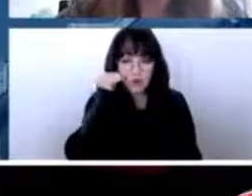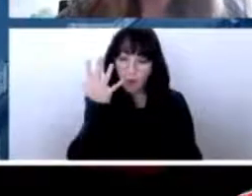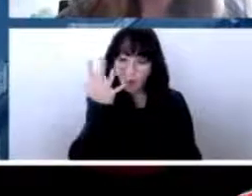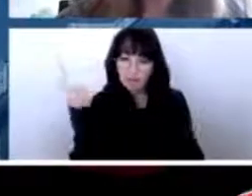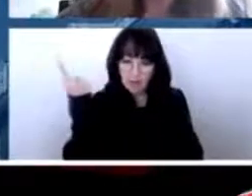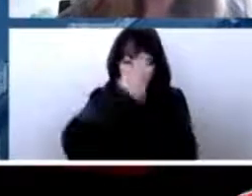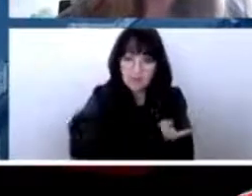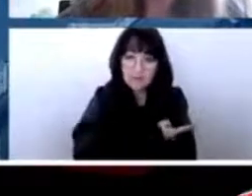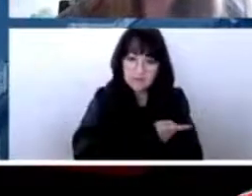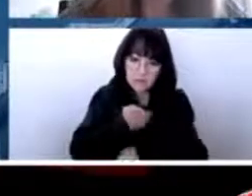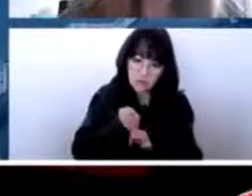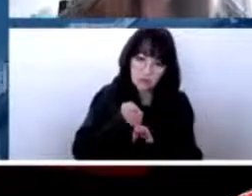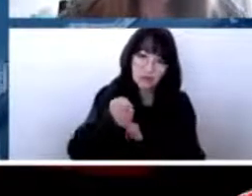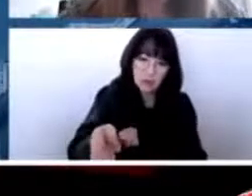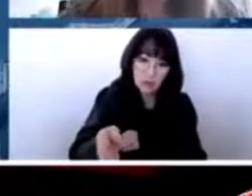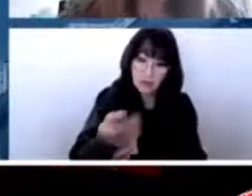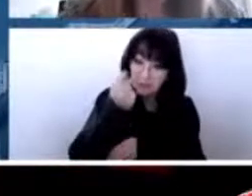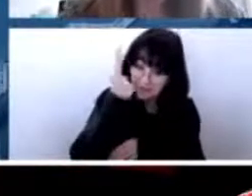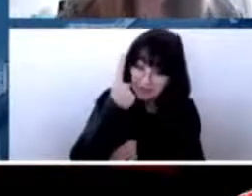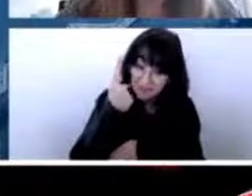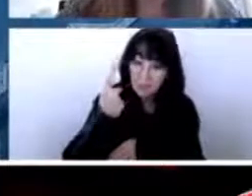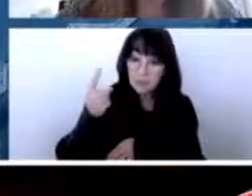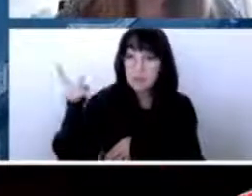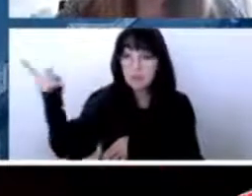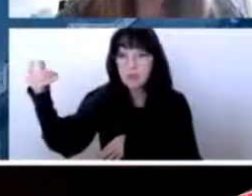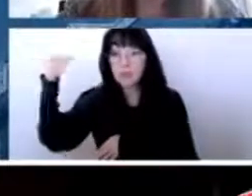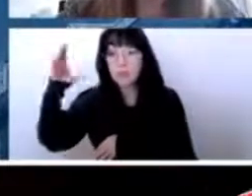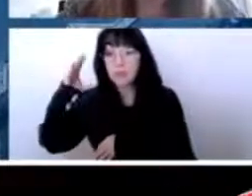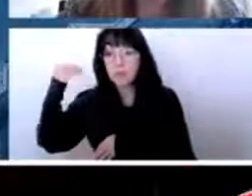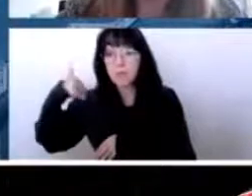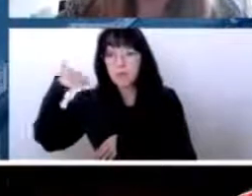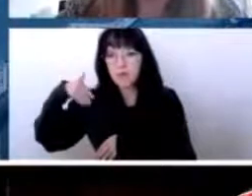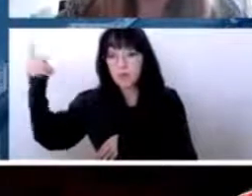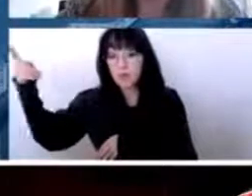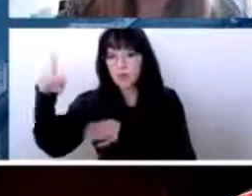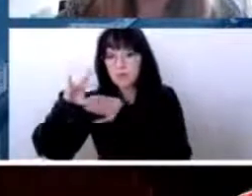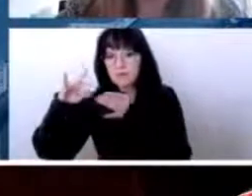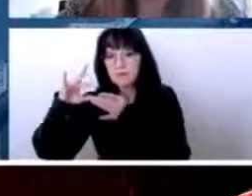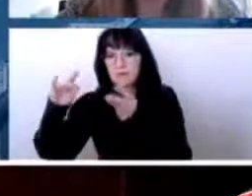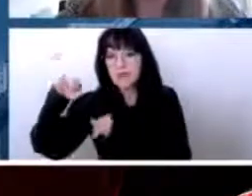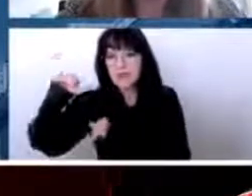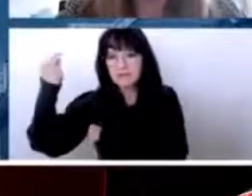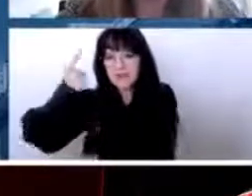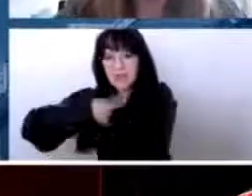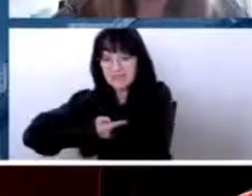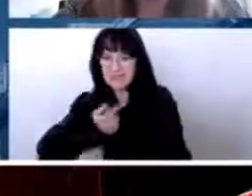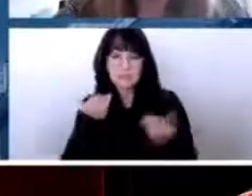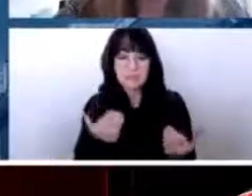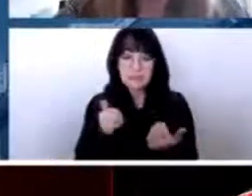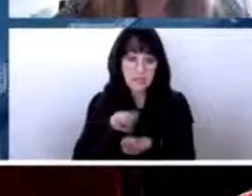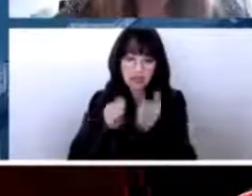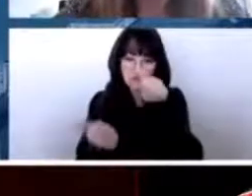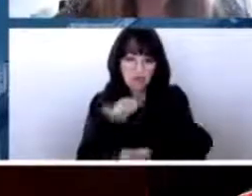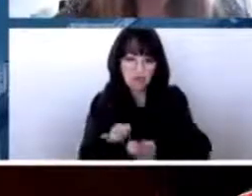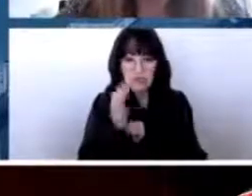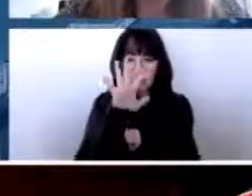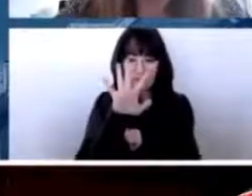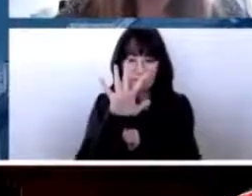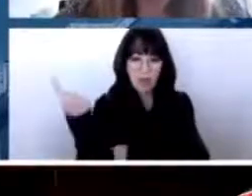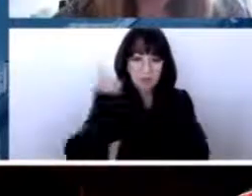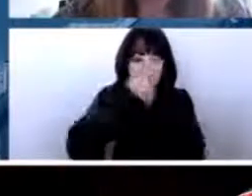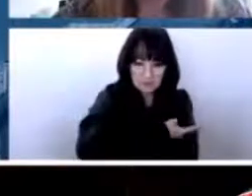days. Now, that's a change from 10 days before. So now it's 5 days.